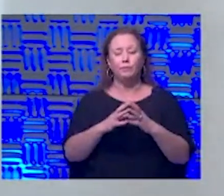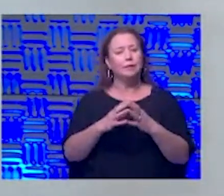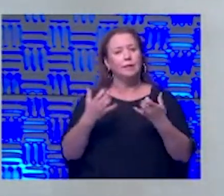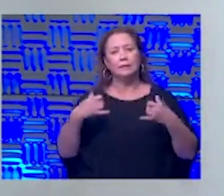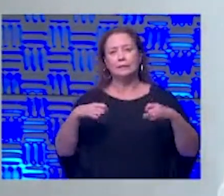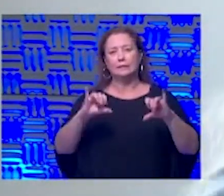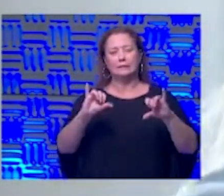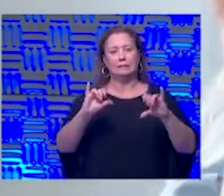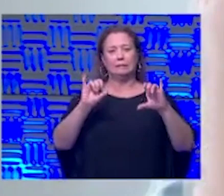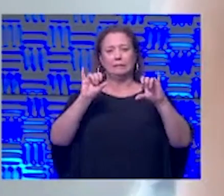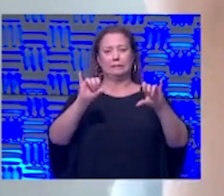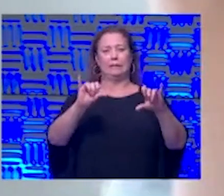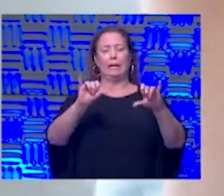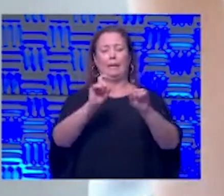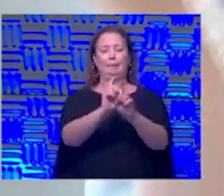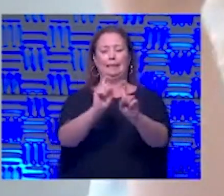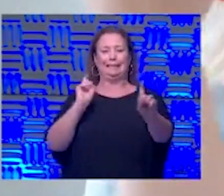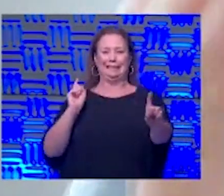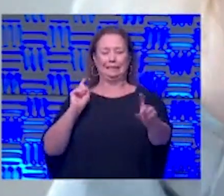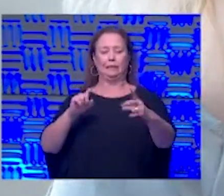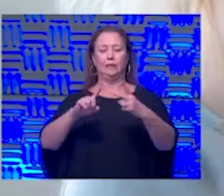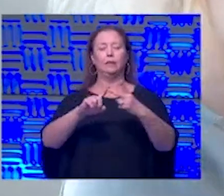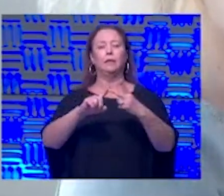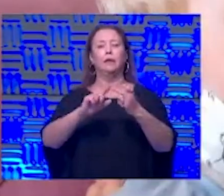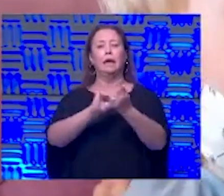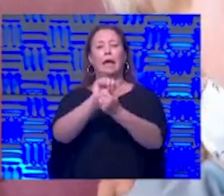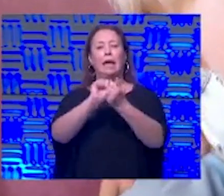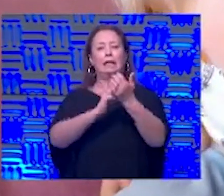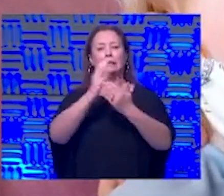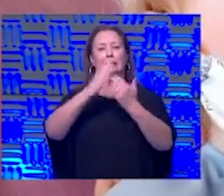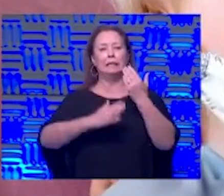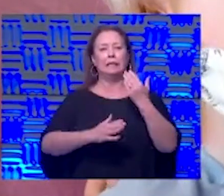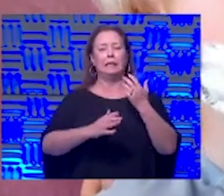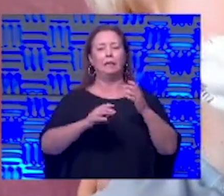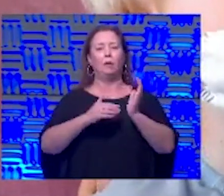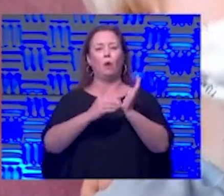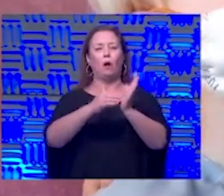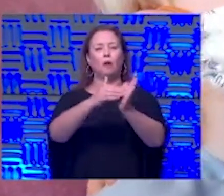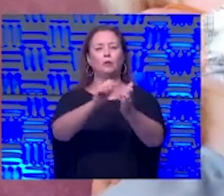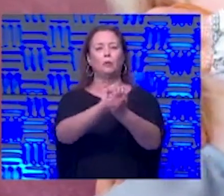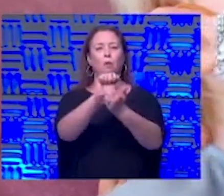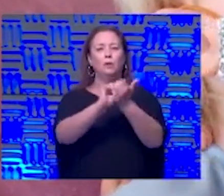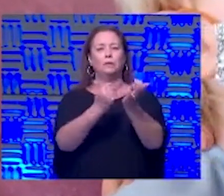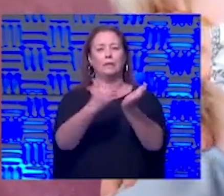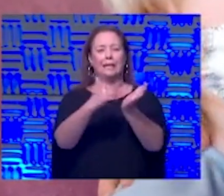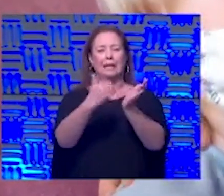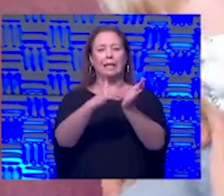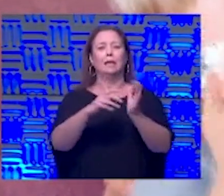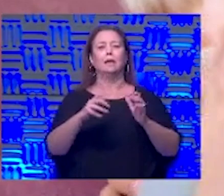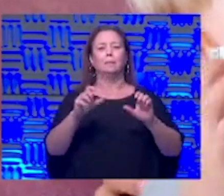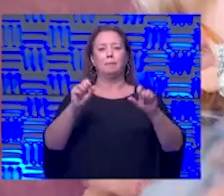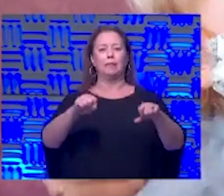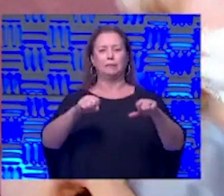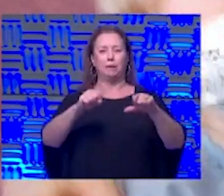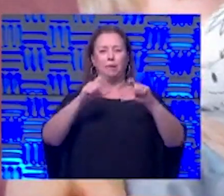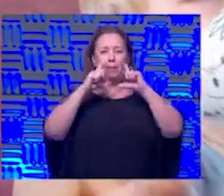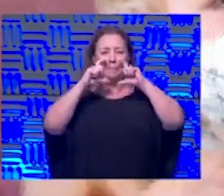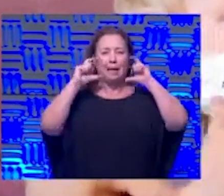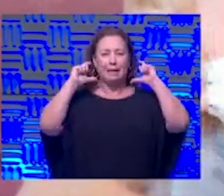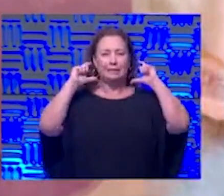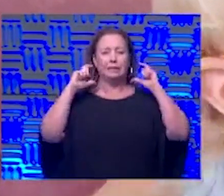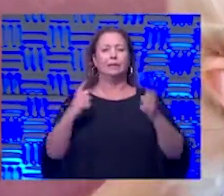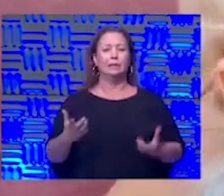still the same ones, the distancing, keeping their hands clean, frequent hand washing, if possible, having the face mask on